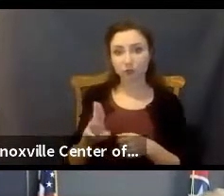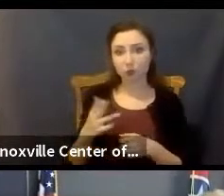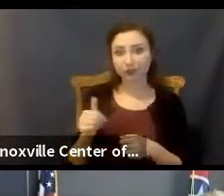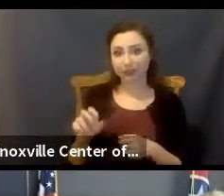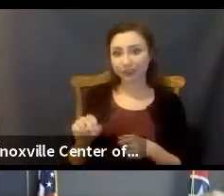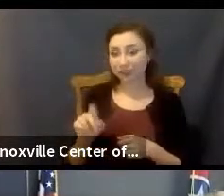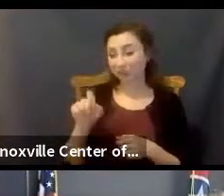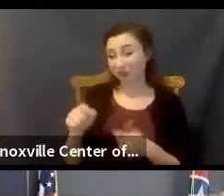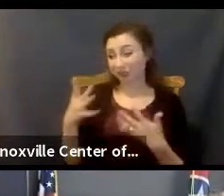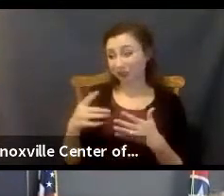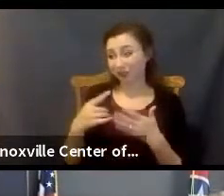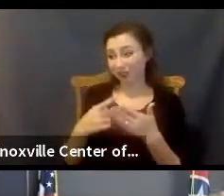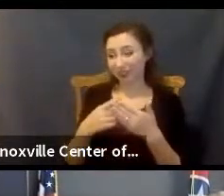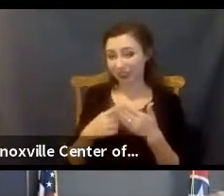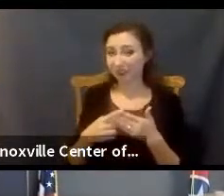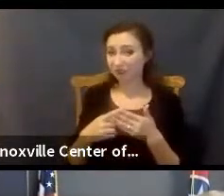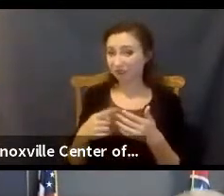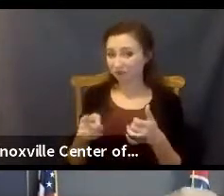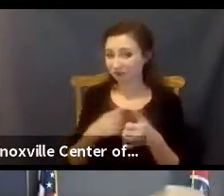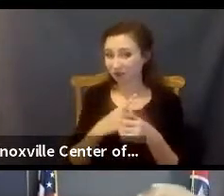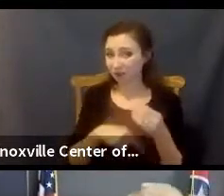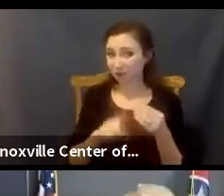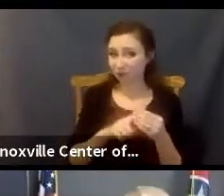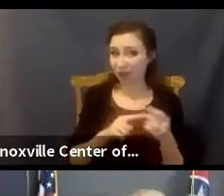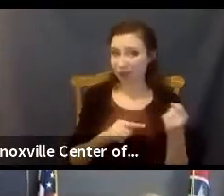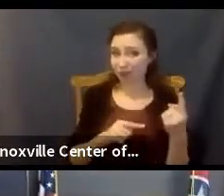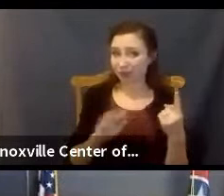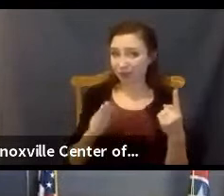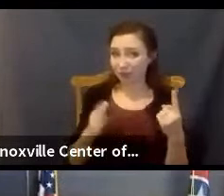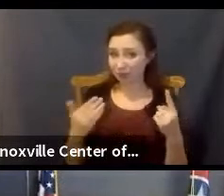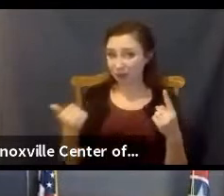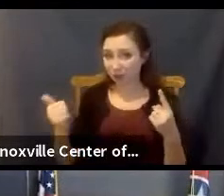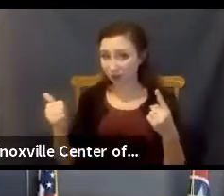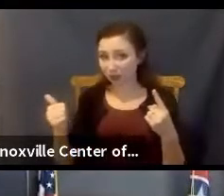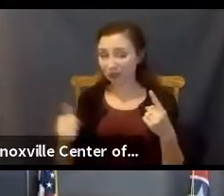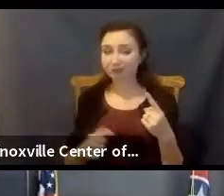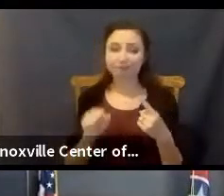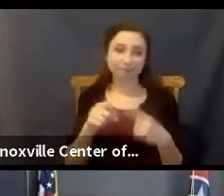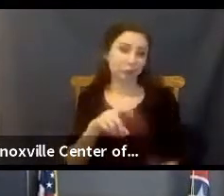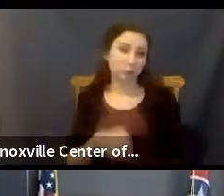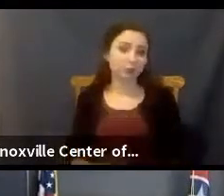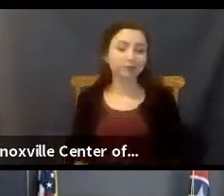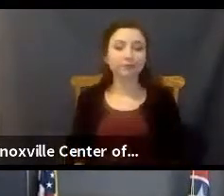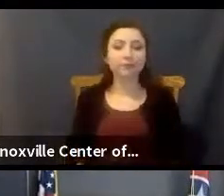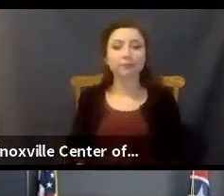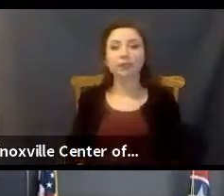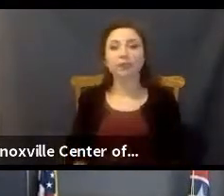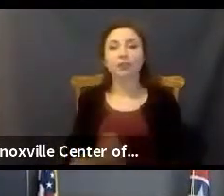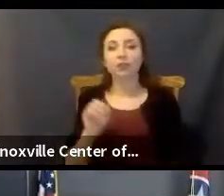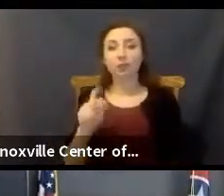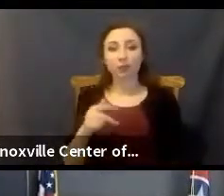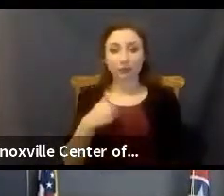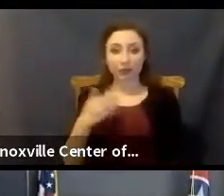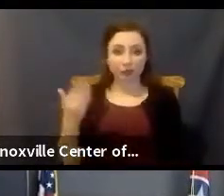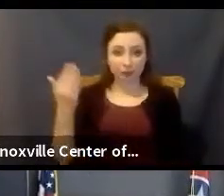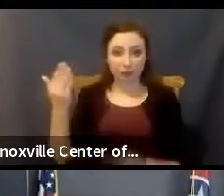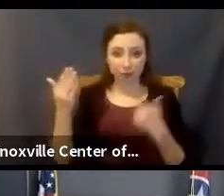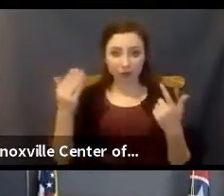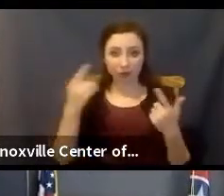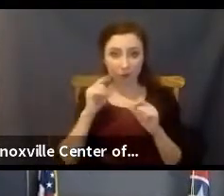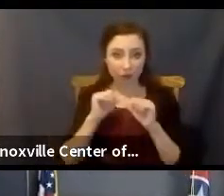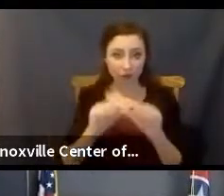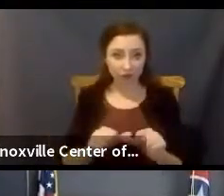our discussion about 11 versus 10? You do. Do that. So we have a motion and a second for that. Is there any